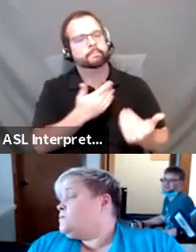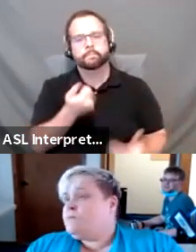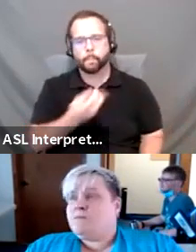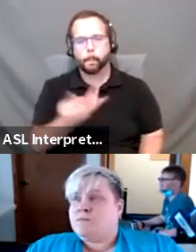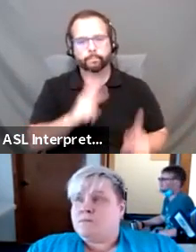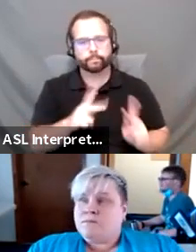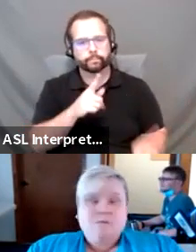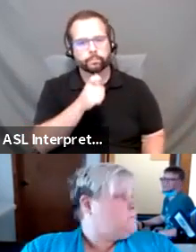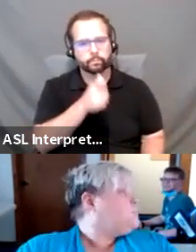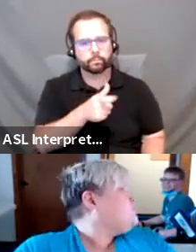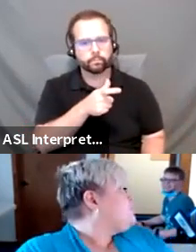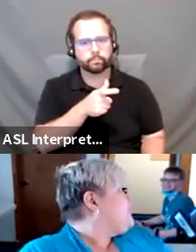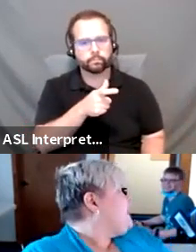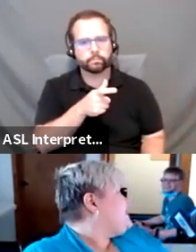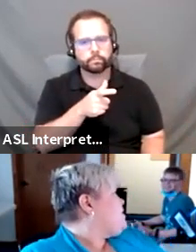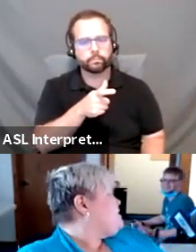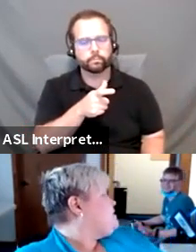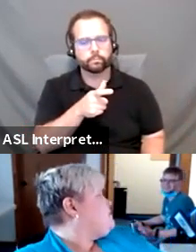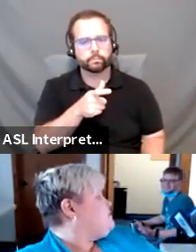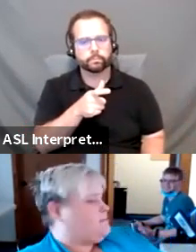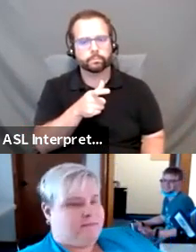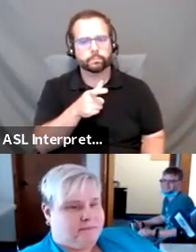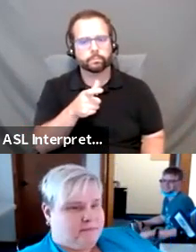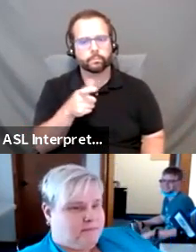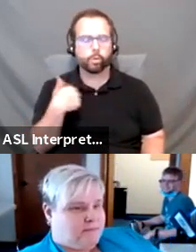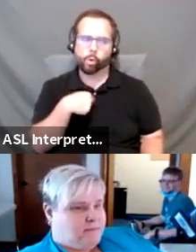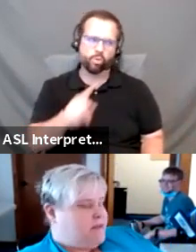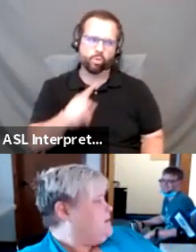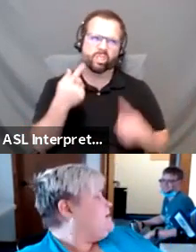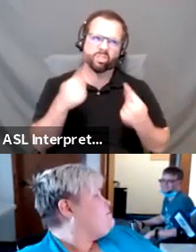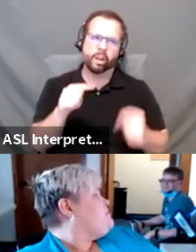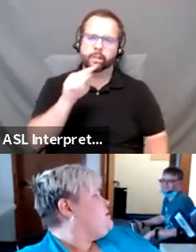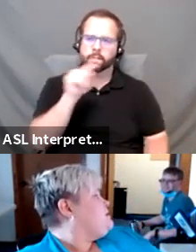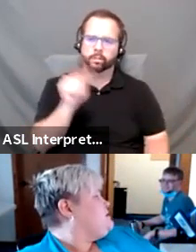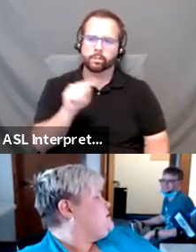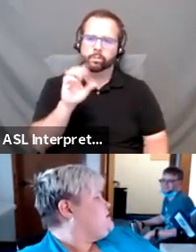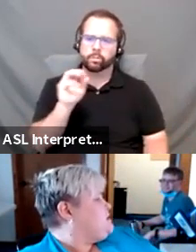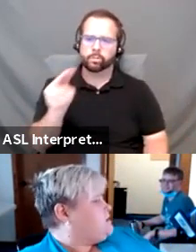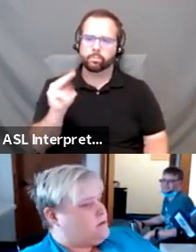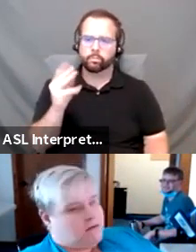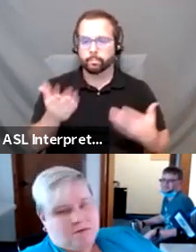on. We've done it all through Zoom, so I can't say that we've tried a whole lot of different, but